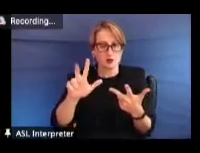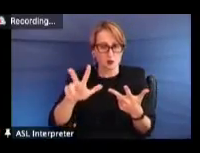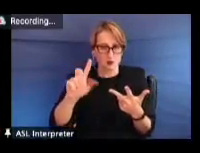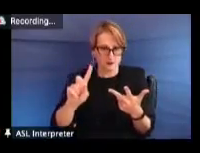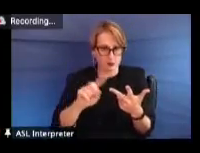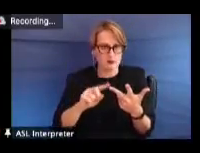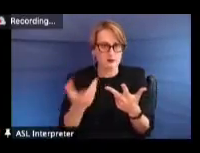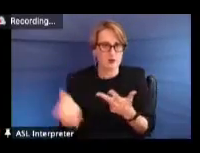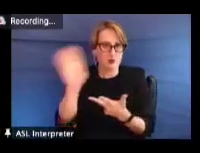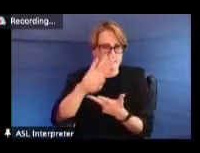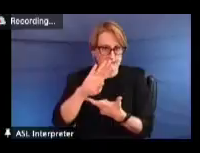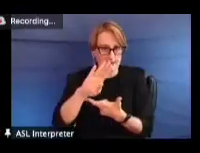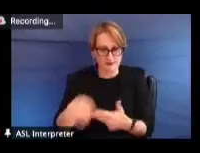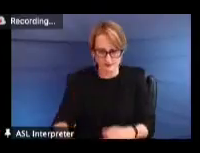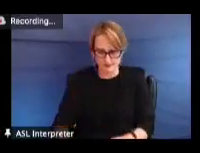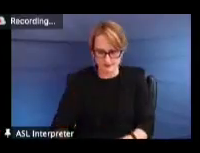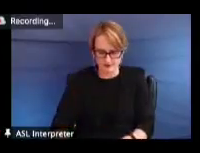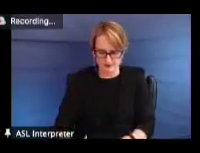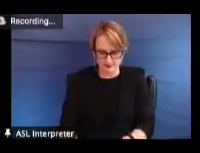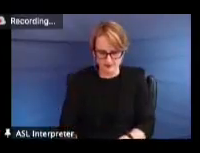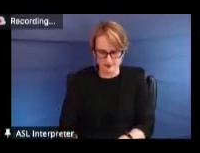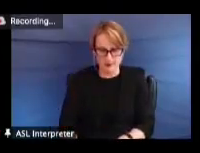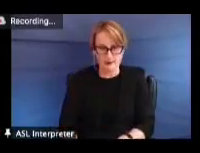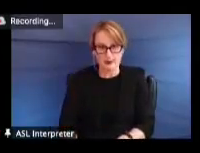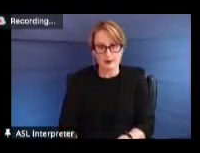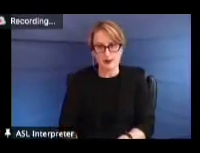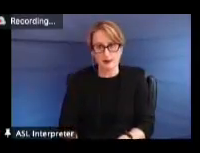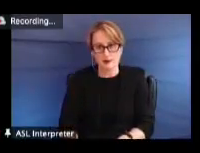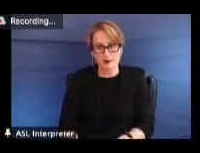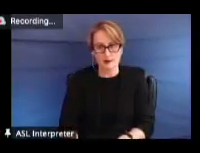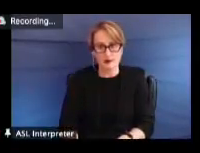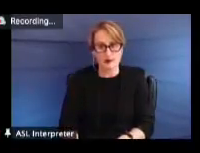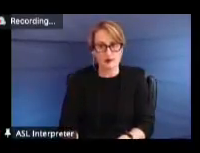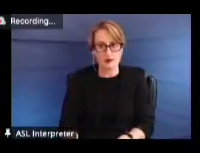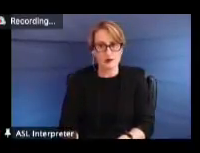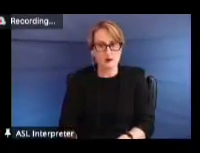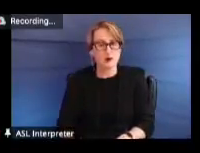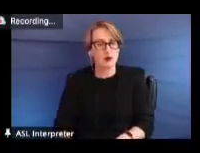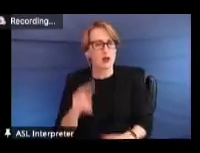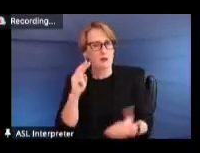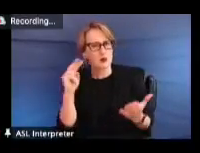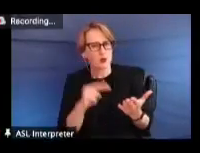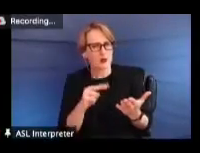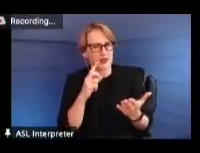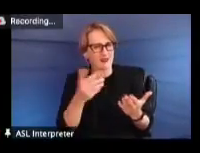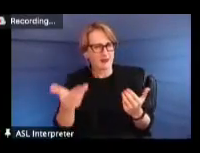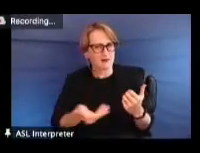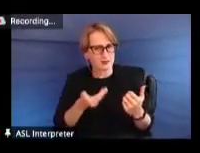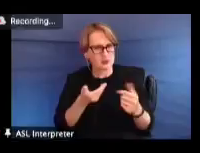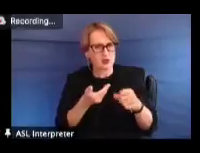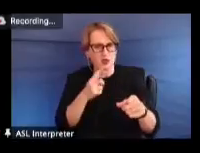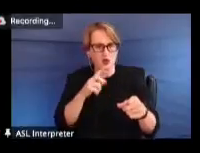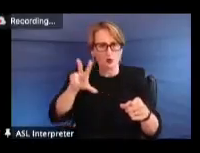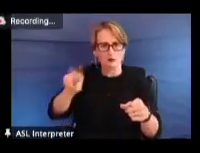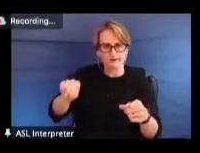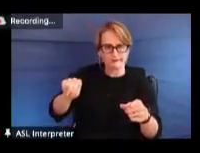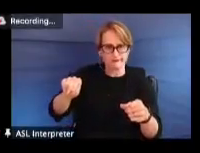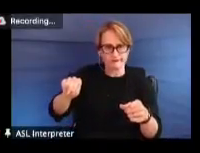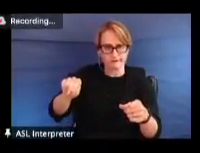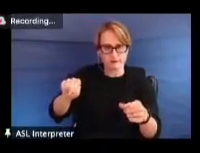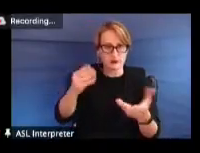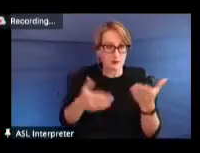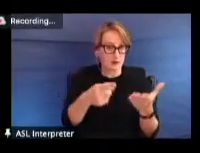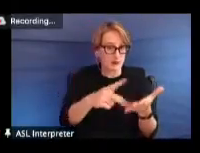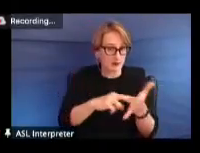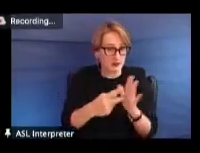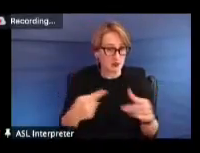day. 4 to 8. Thanks. Trina, I'm looking at the invitation, and you had answered no. So I don't know if you couldn't